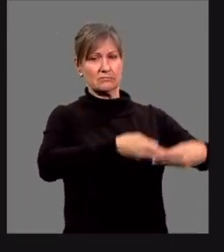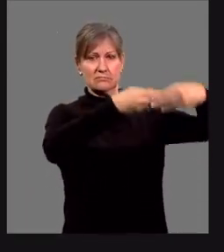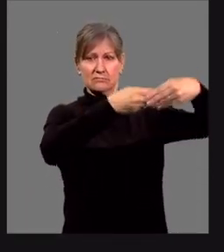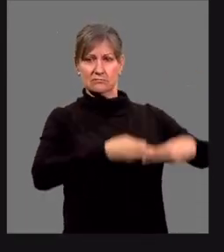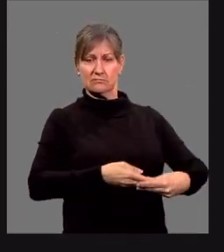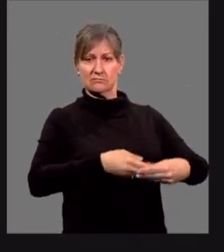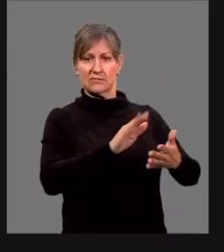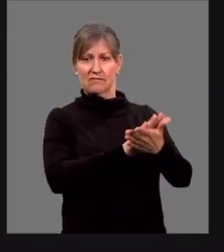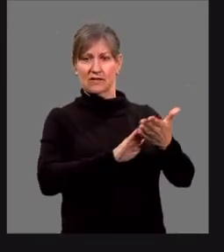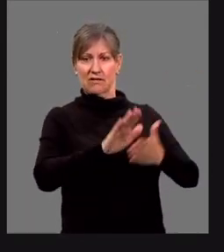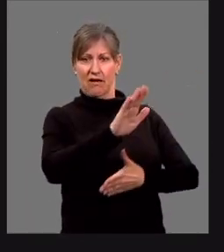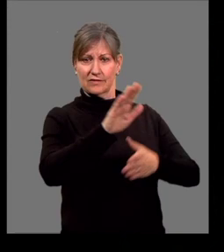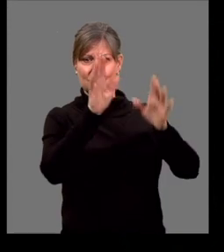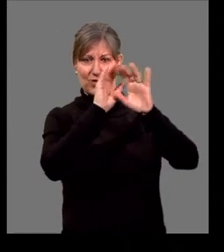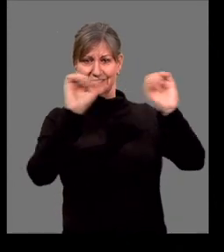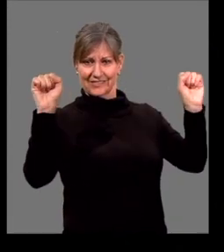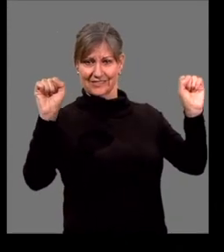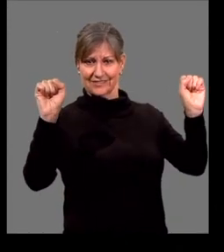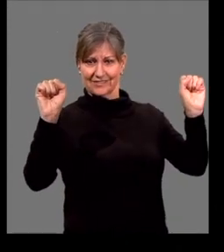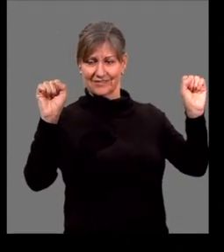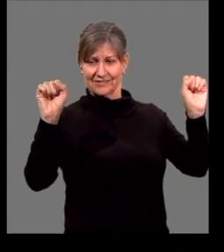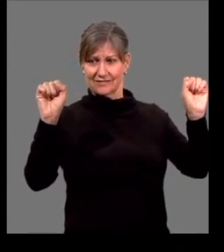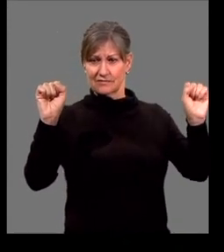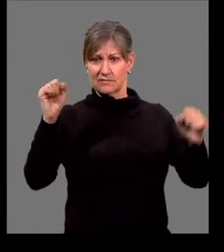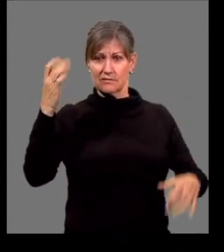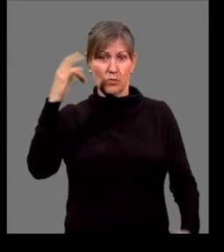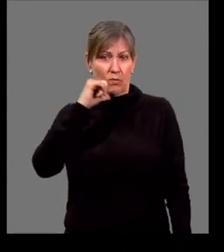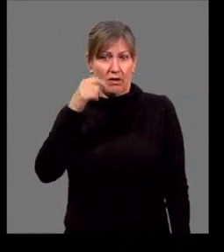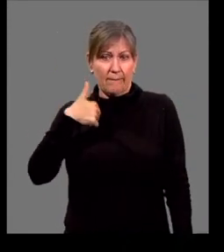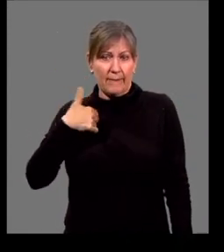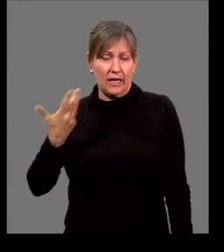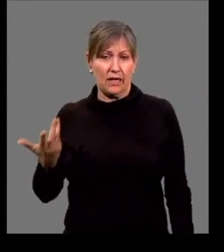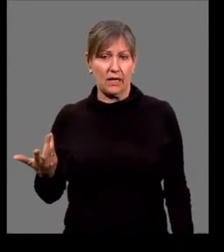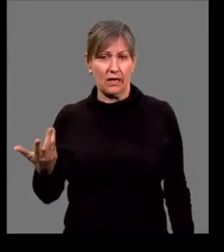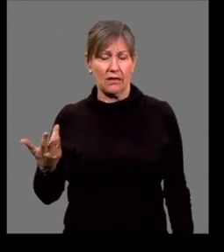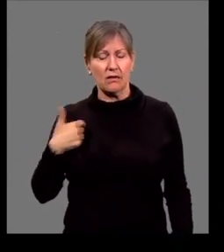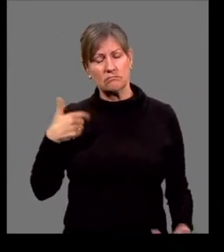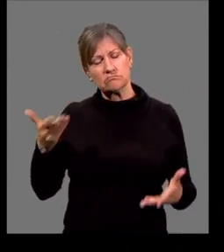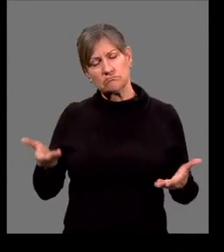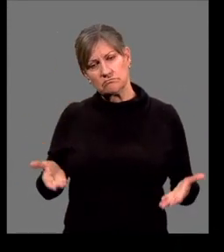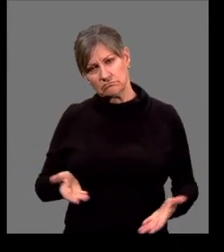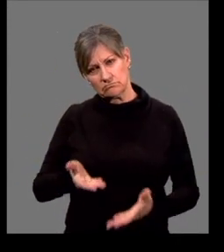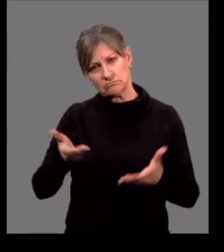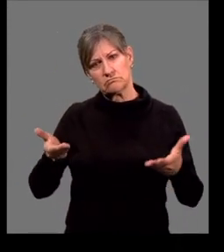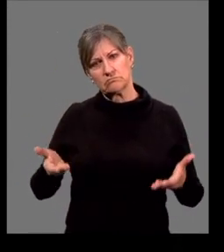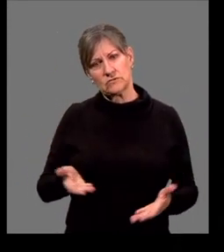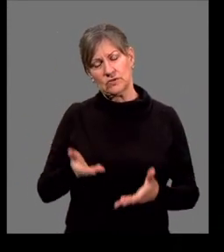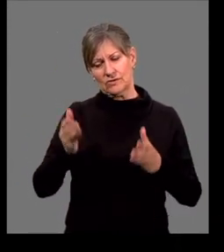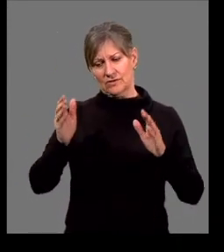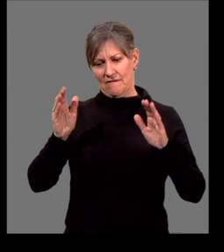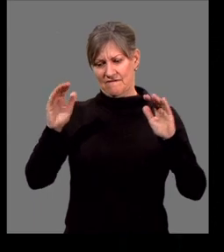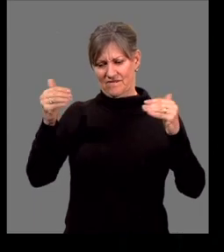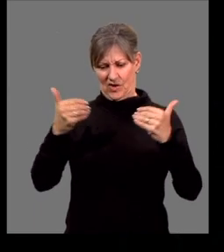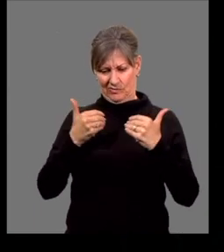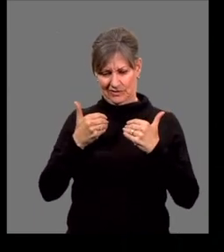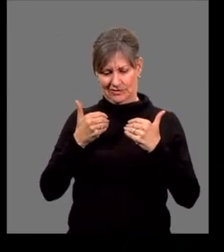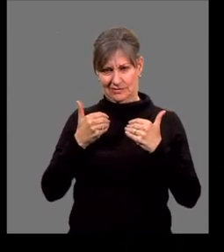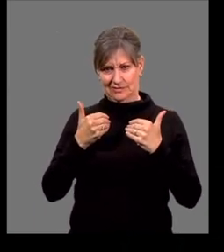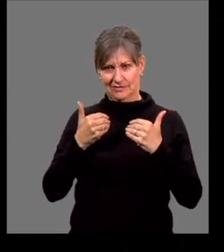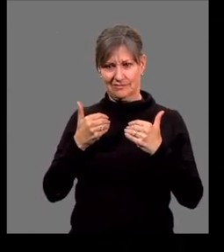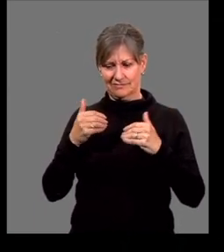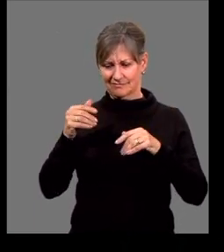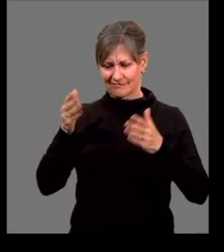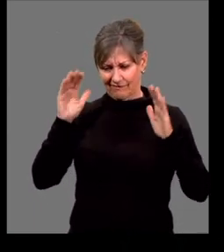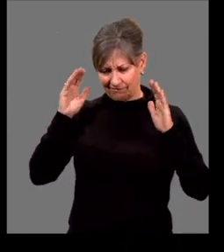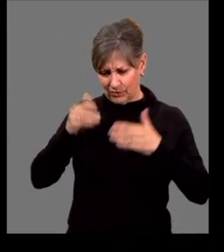hand of the college president. So why not me? I encourage you to not focus on what is out of